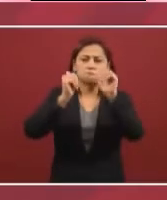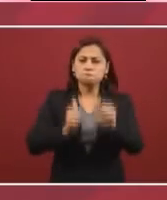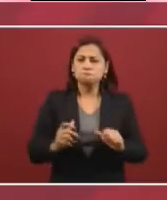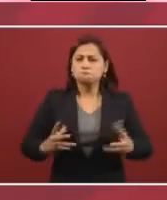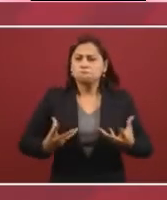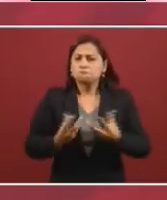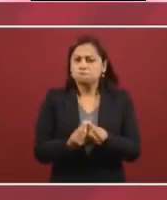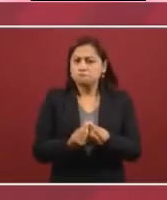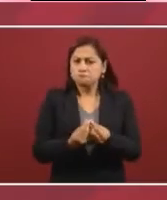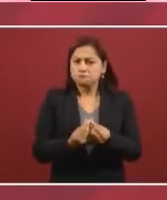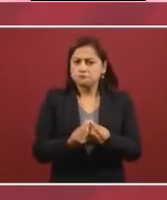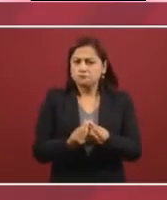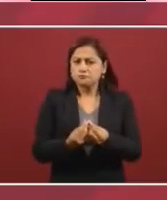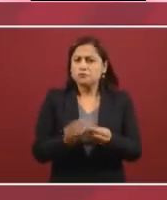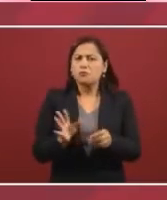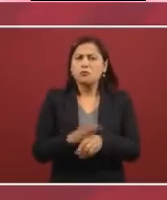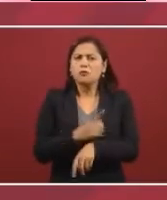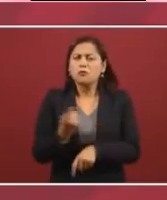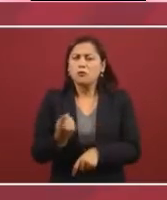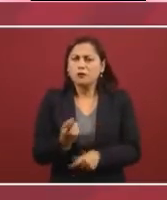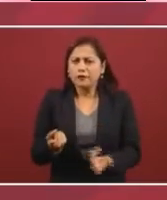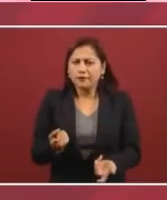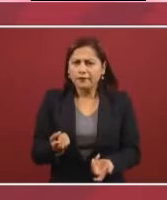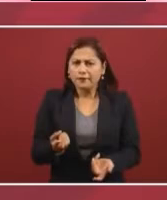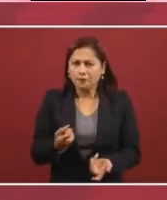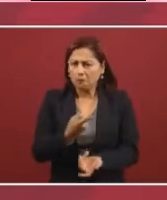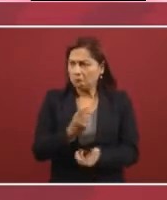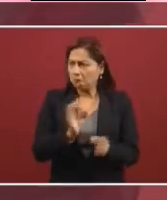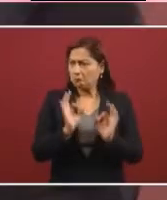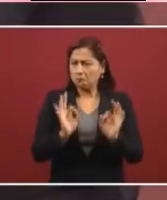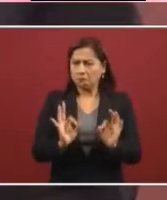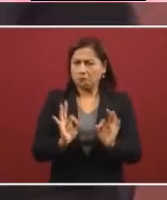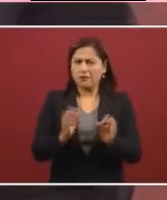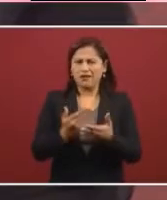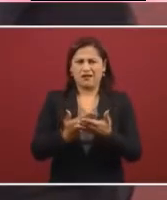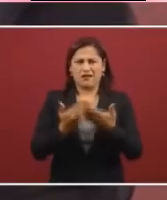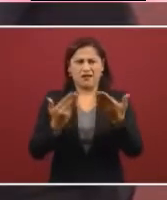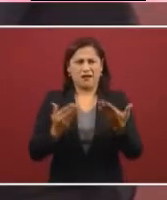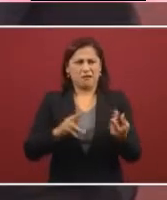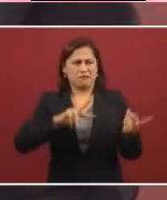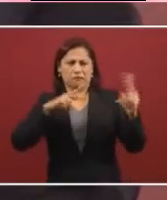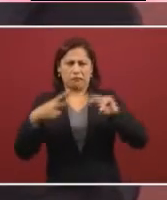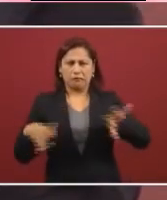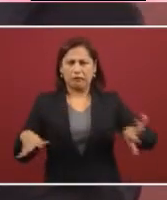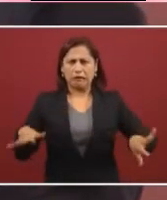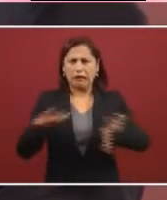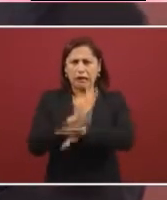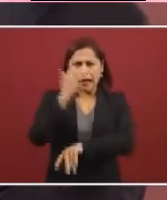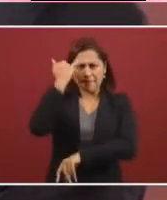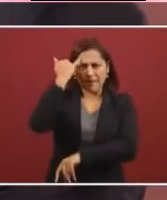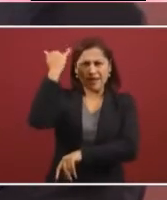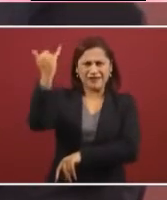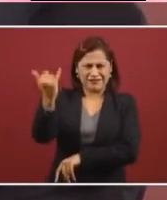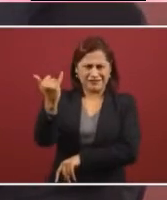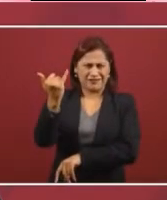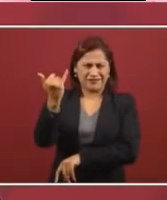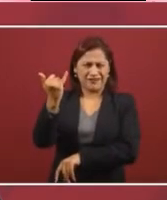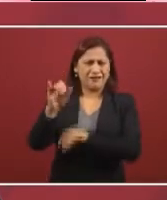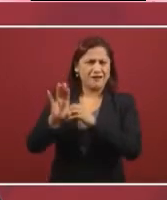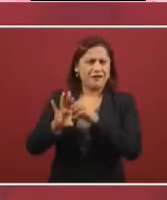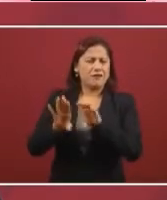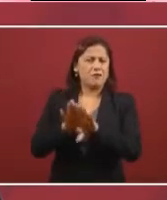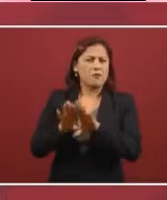received many. And now, why are we now going to start behaving this way of